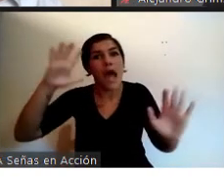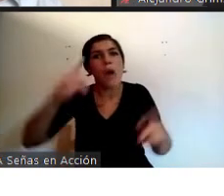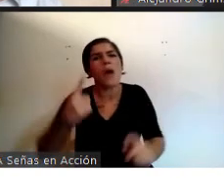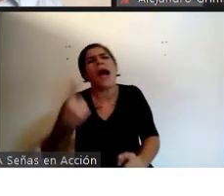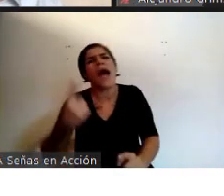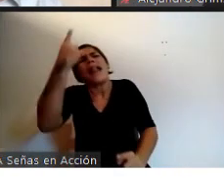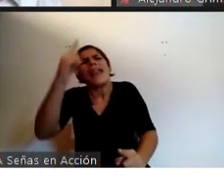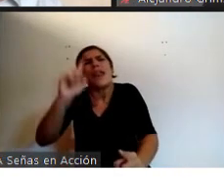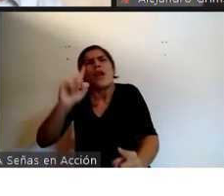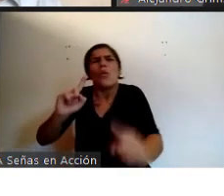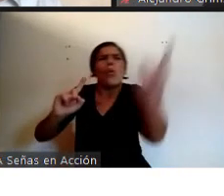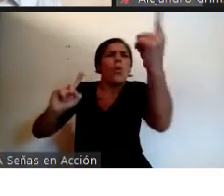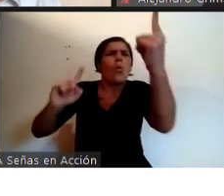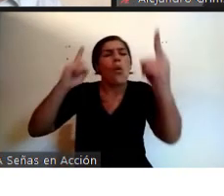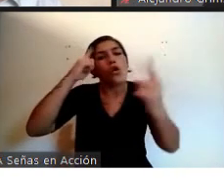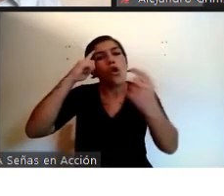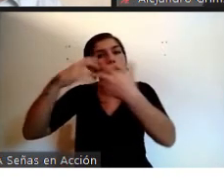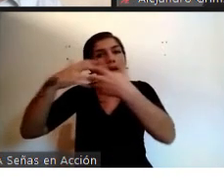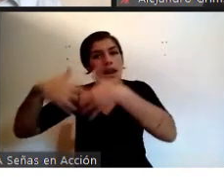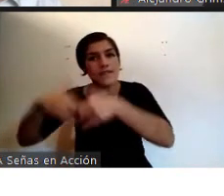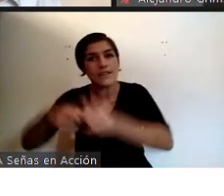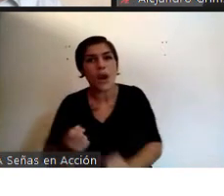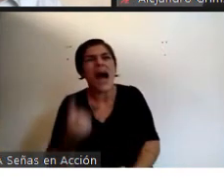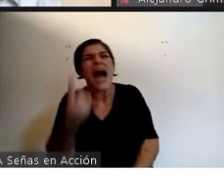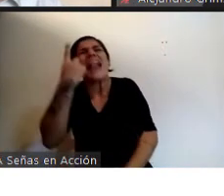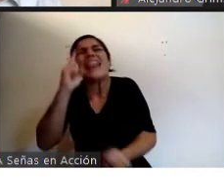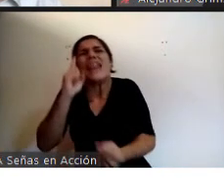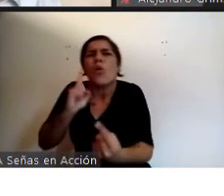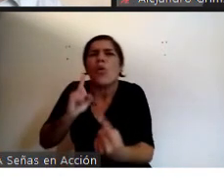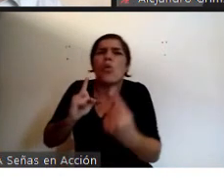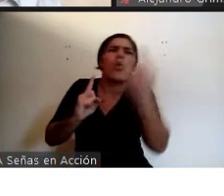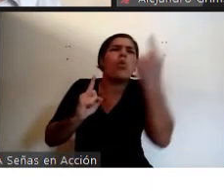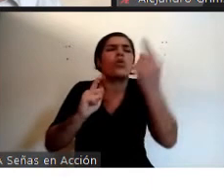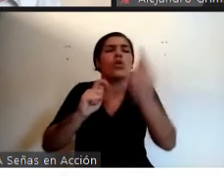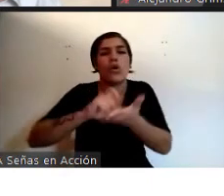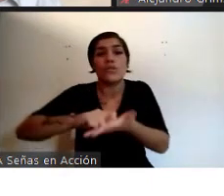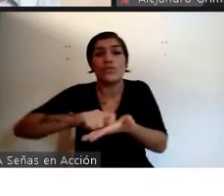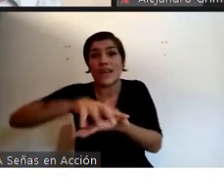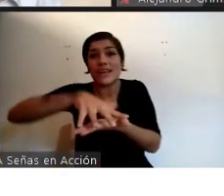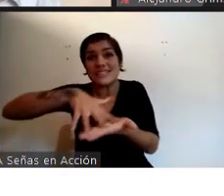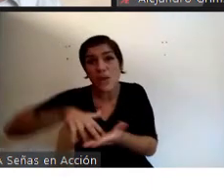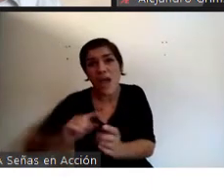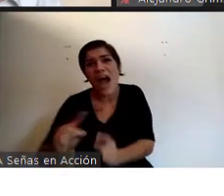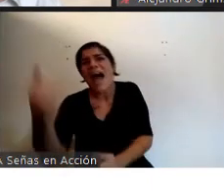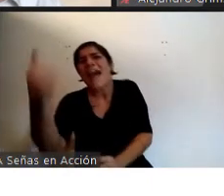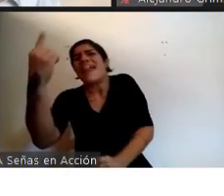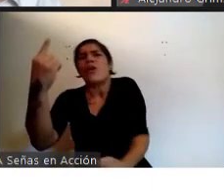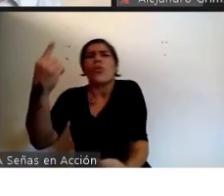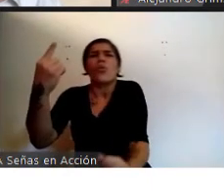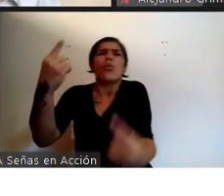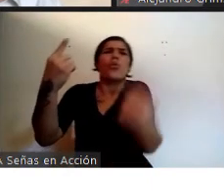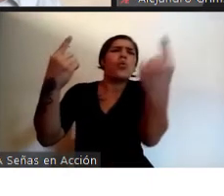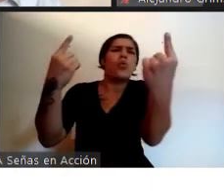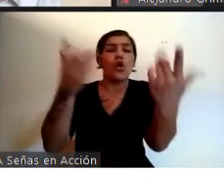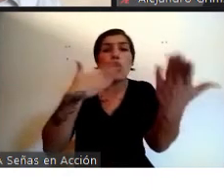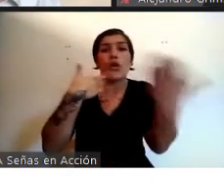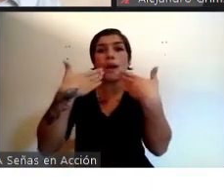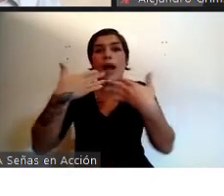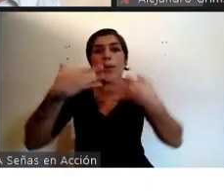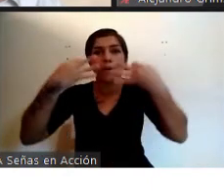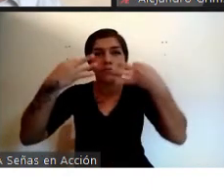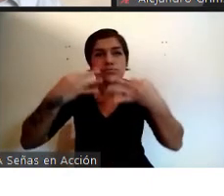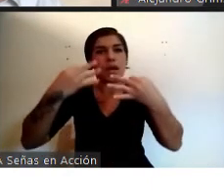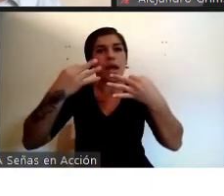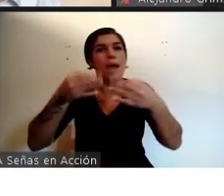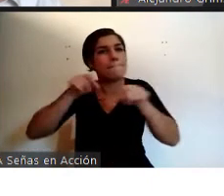to explain what is going on. Understanding those intellectuals as people who do thinking for a living or who can devote